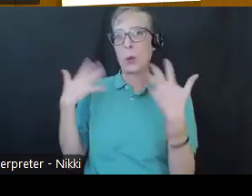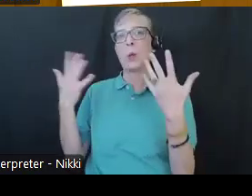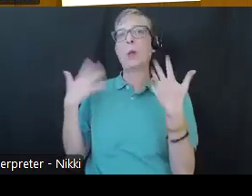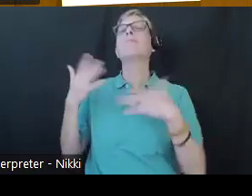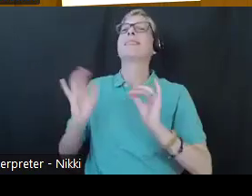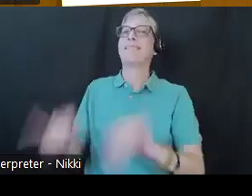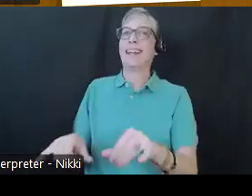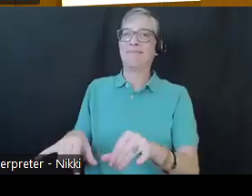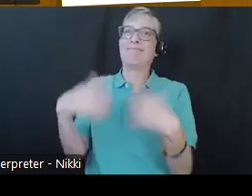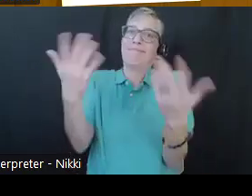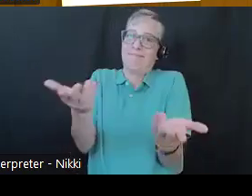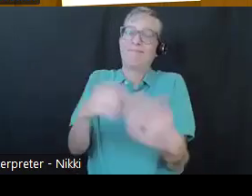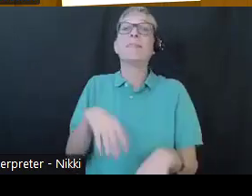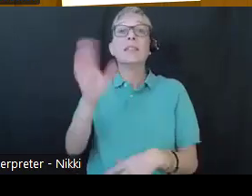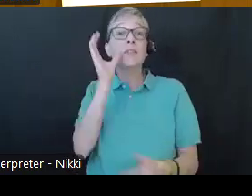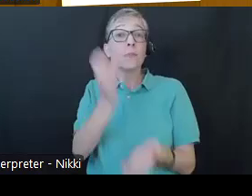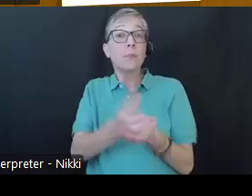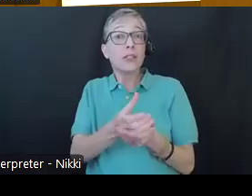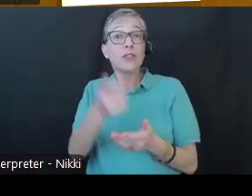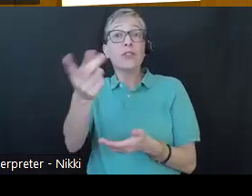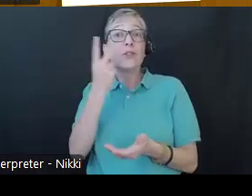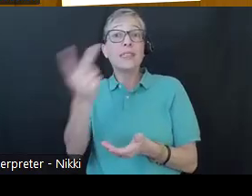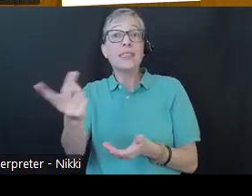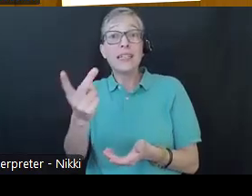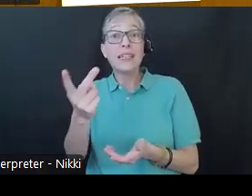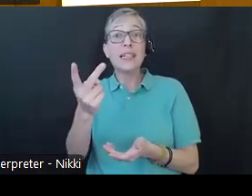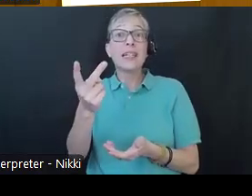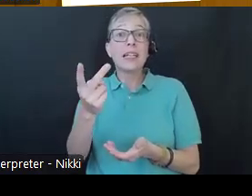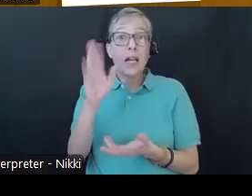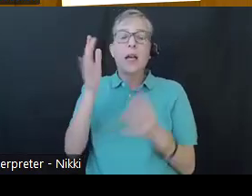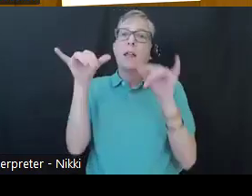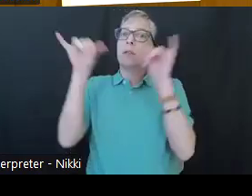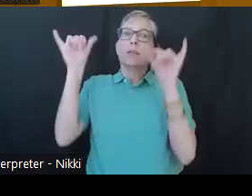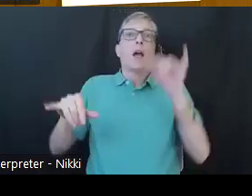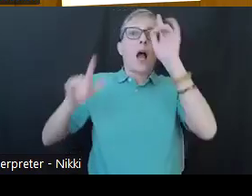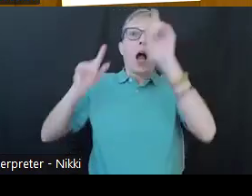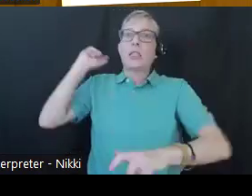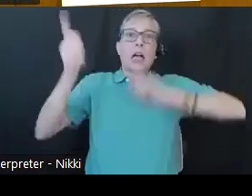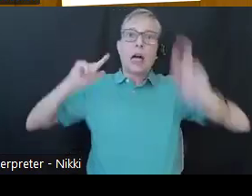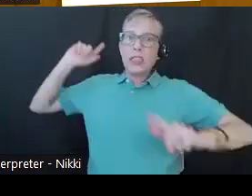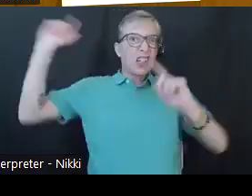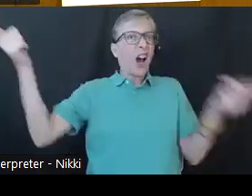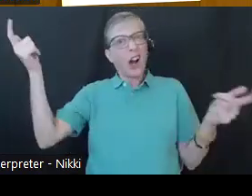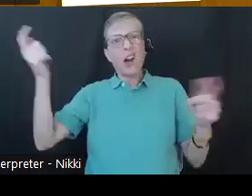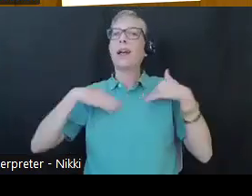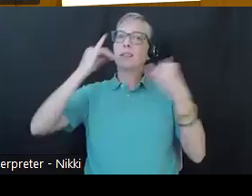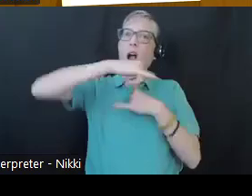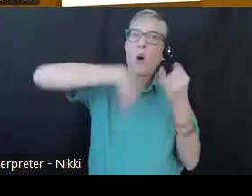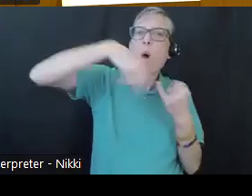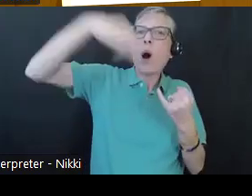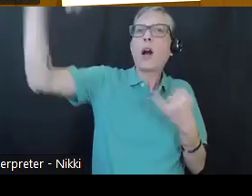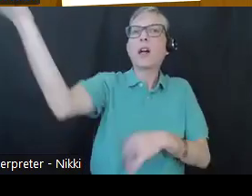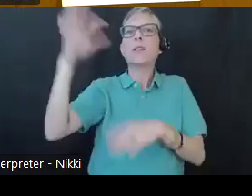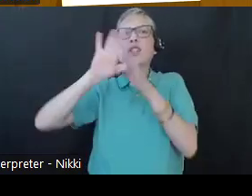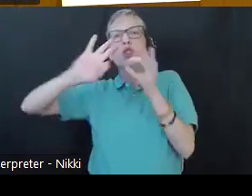see, if you can see there in the picture, it's a monstrosity of a system. It's got cords and tubes and everything coming